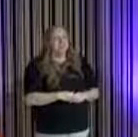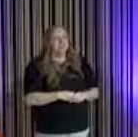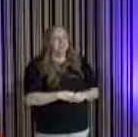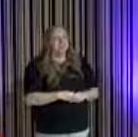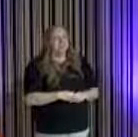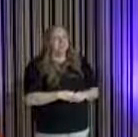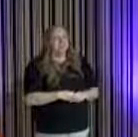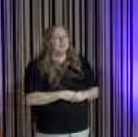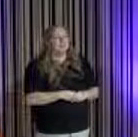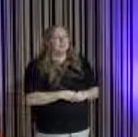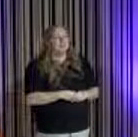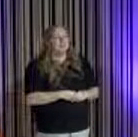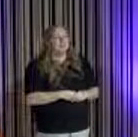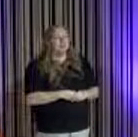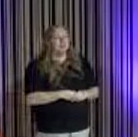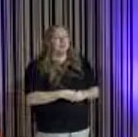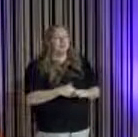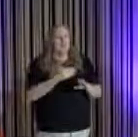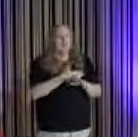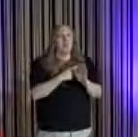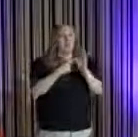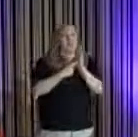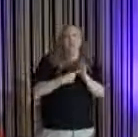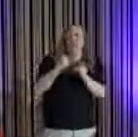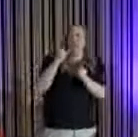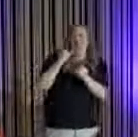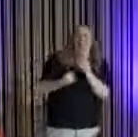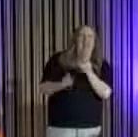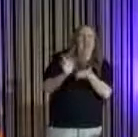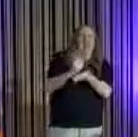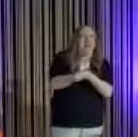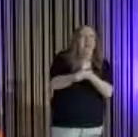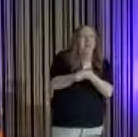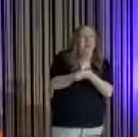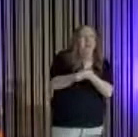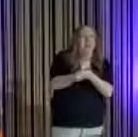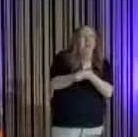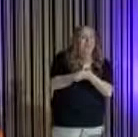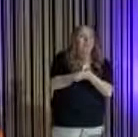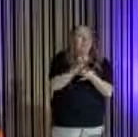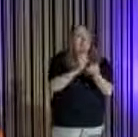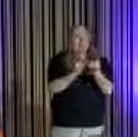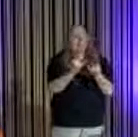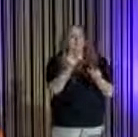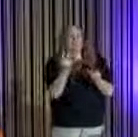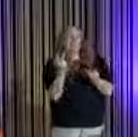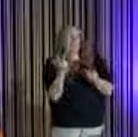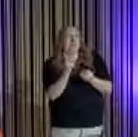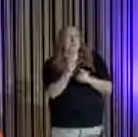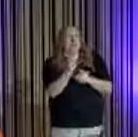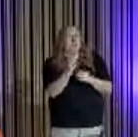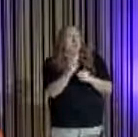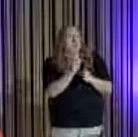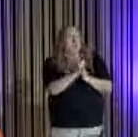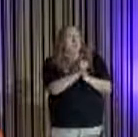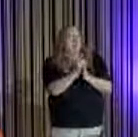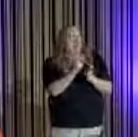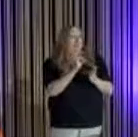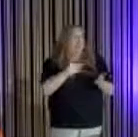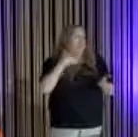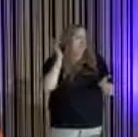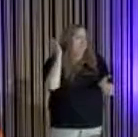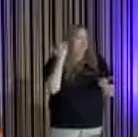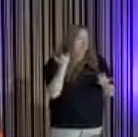So just before I show you the last video, that will be the last 2-3 minutes of voyage of this